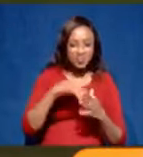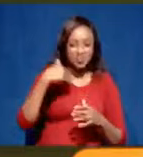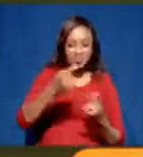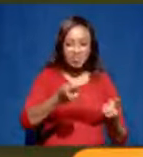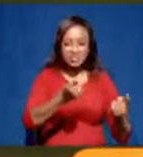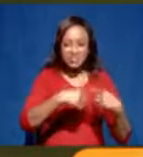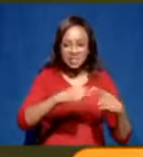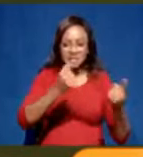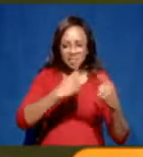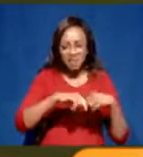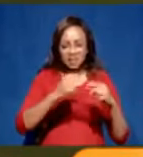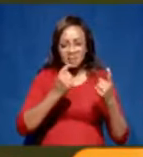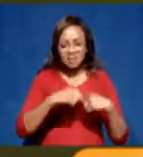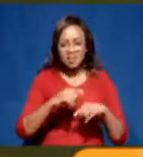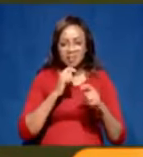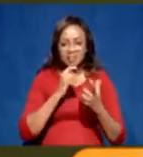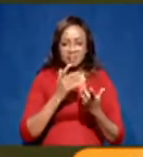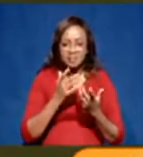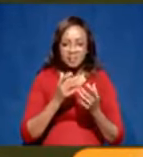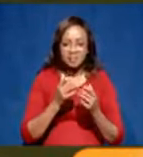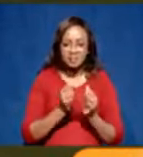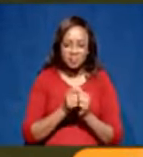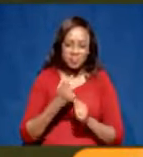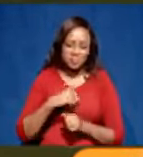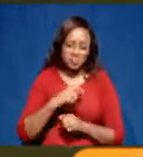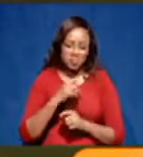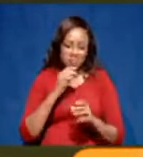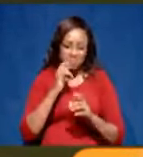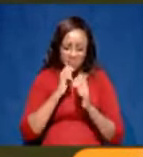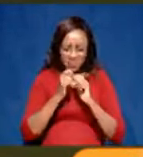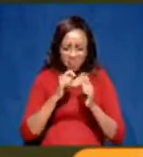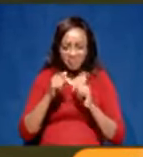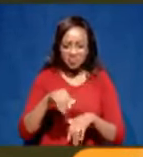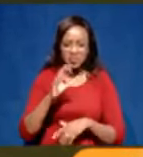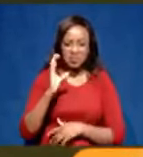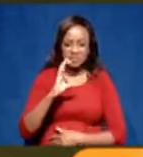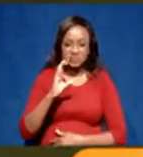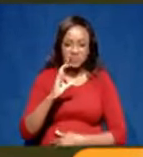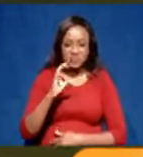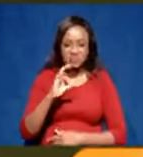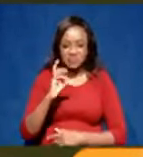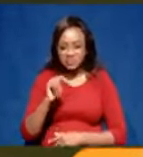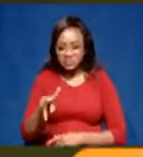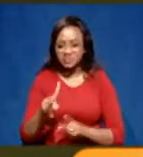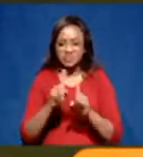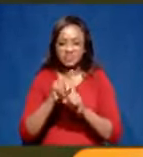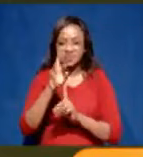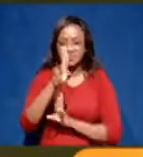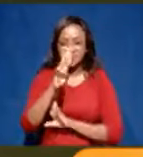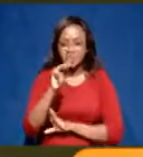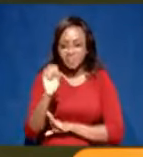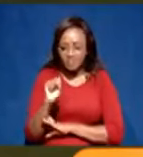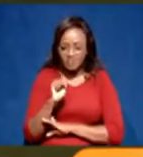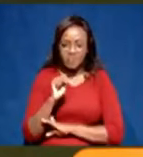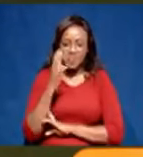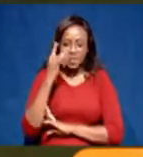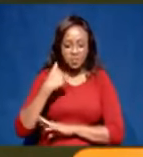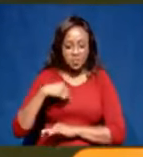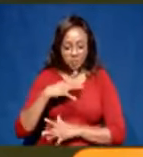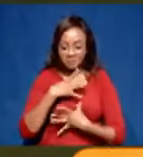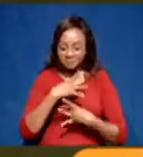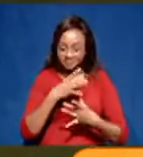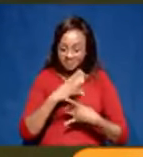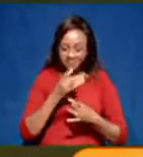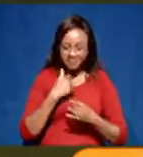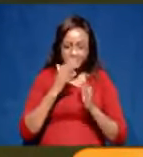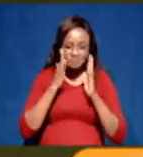various platforms here on Royal Media Services. And it is because there is such great interest in matters